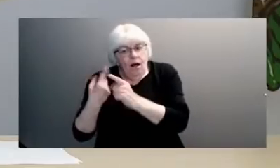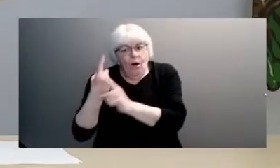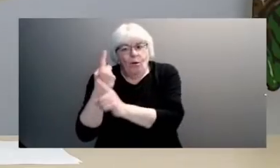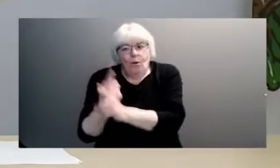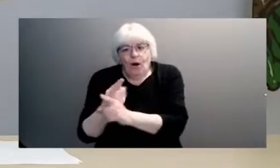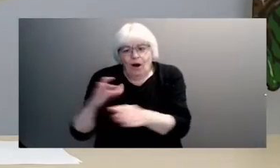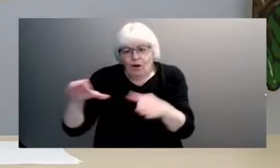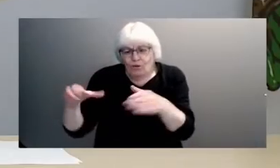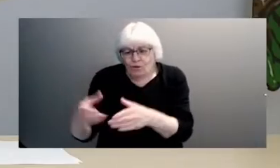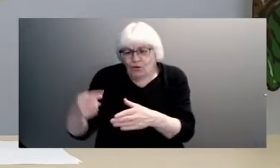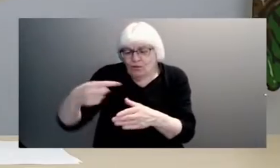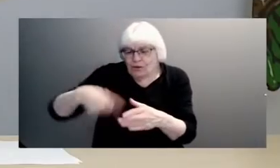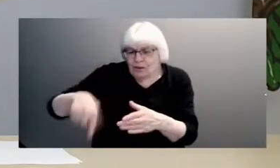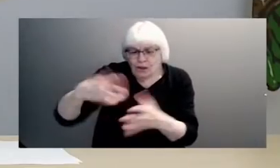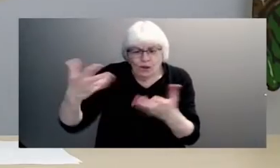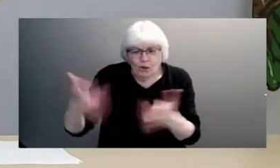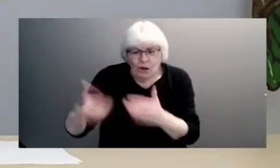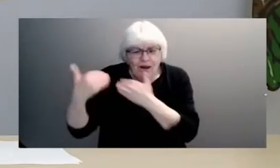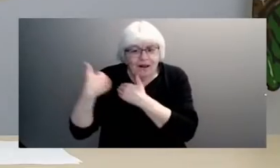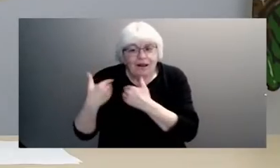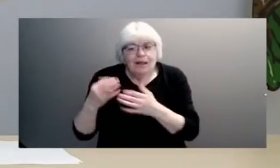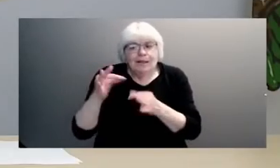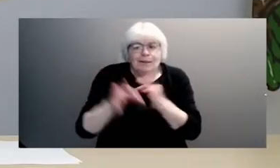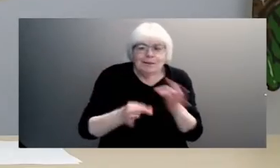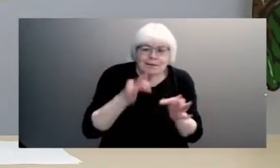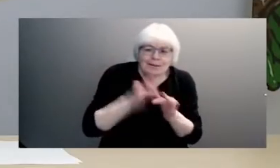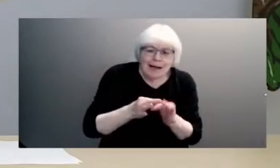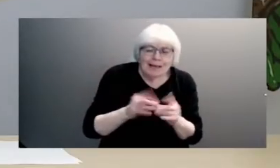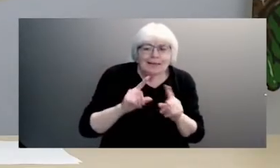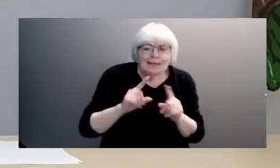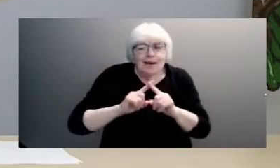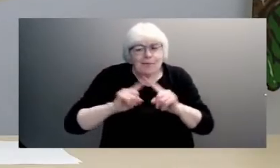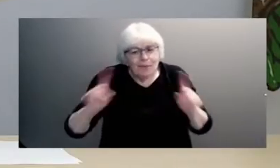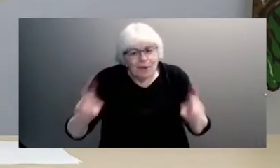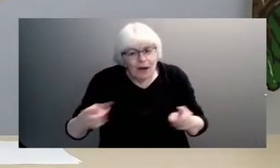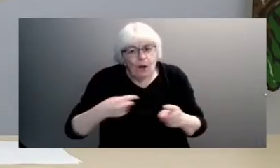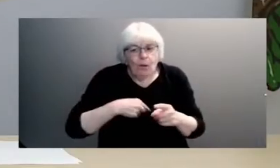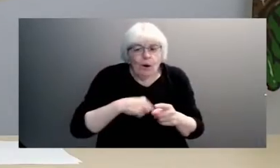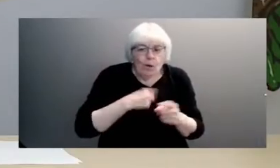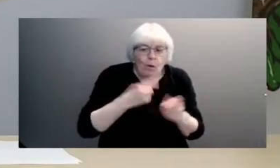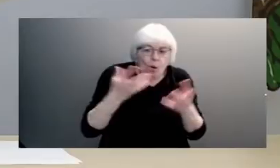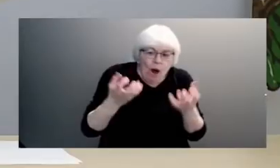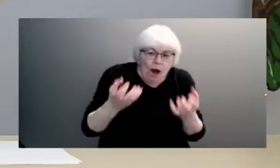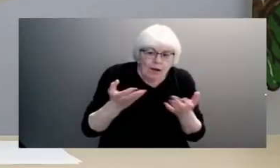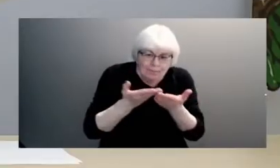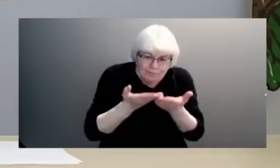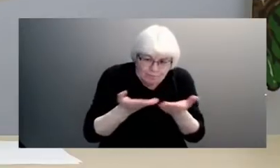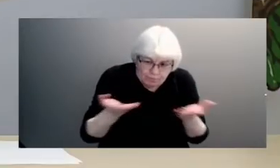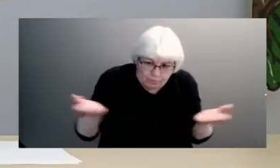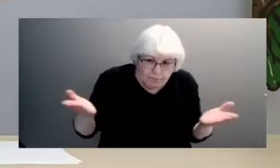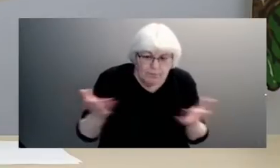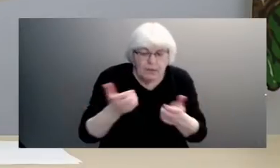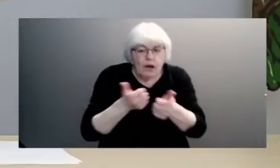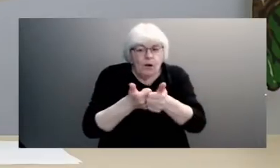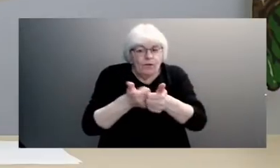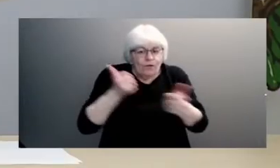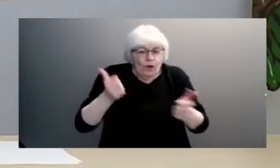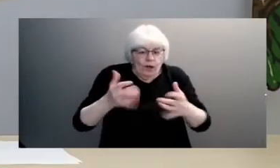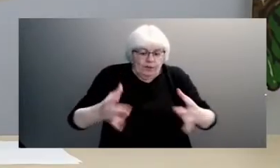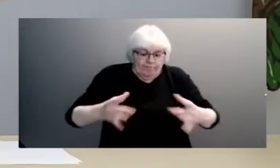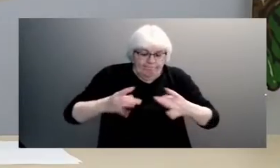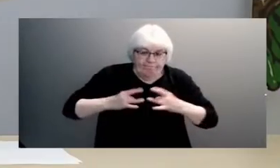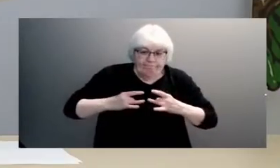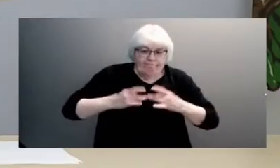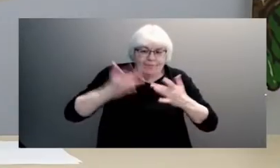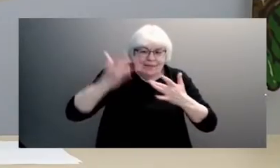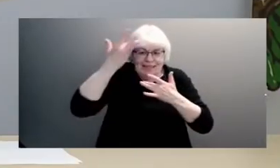also wanting to look at ways we can minimize the pressure on those testing clinics. And what role